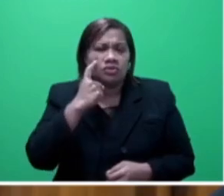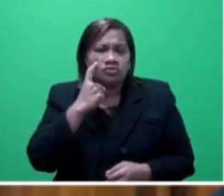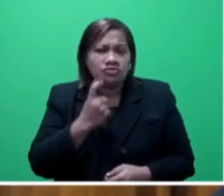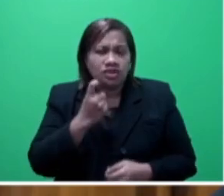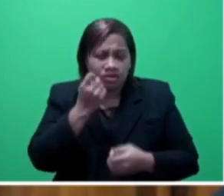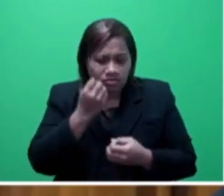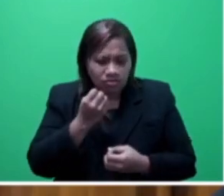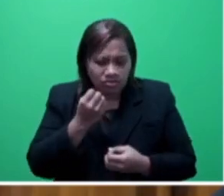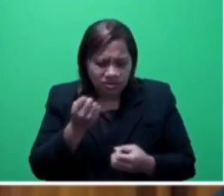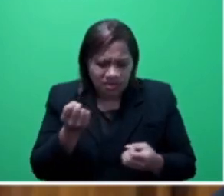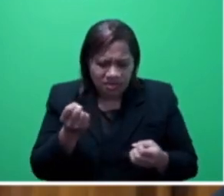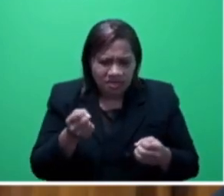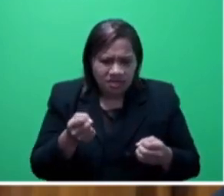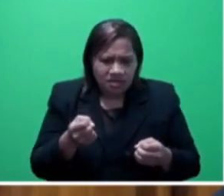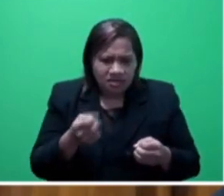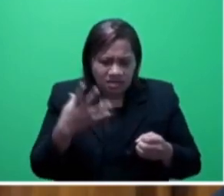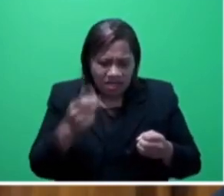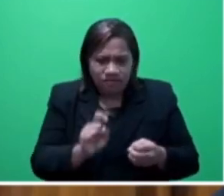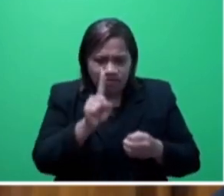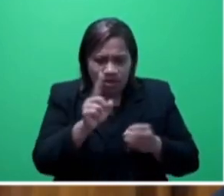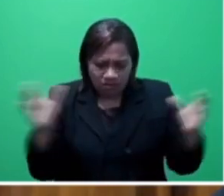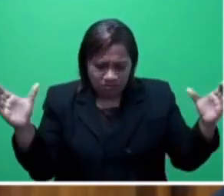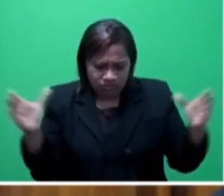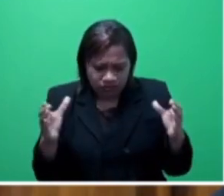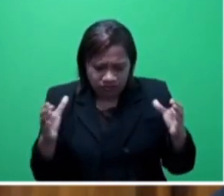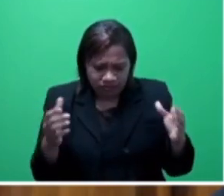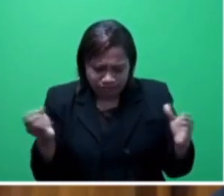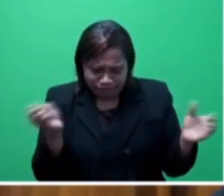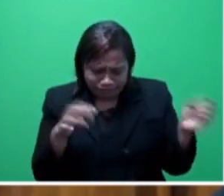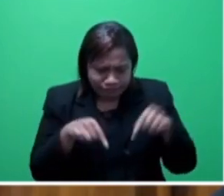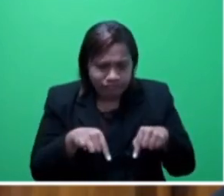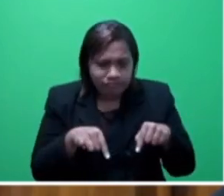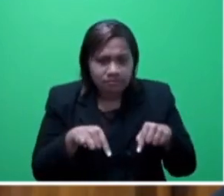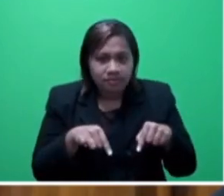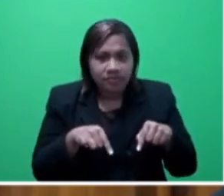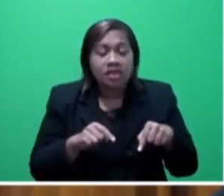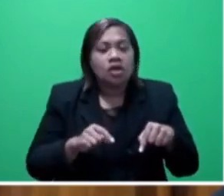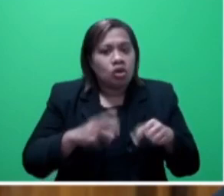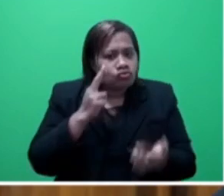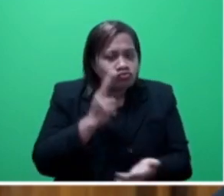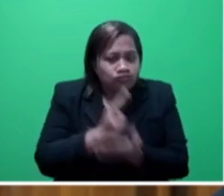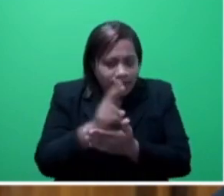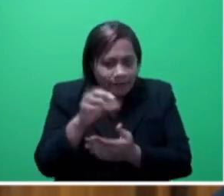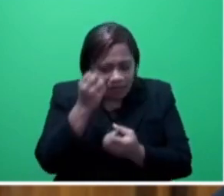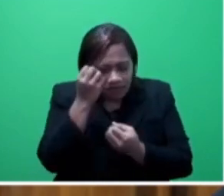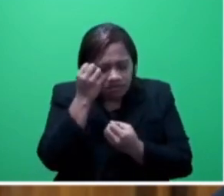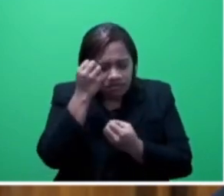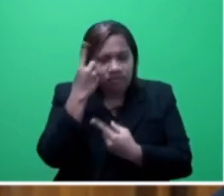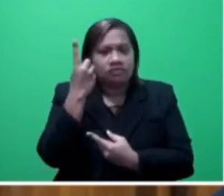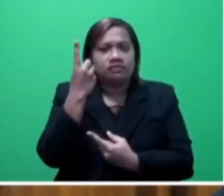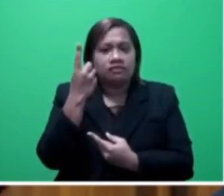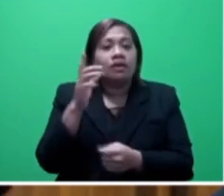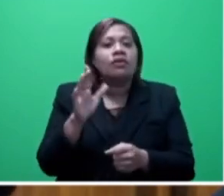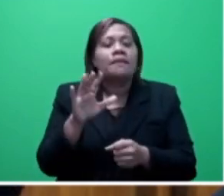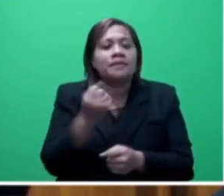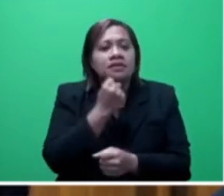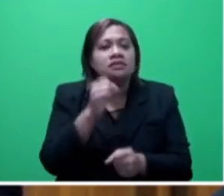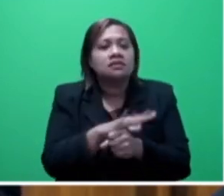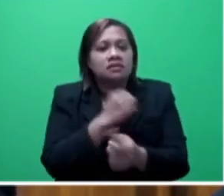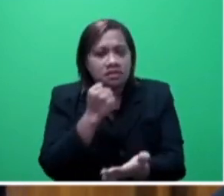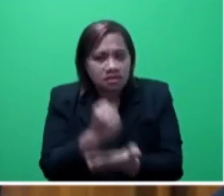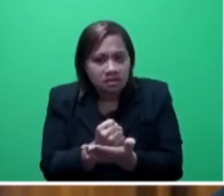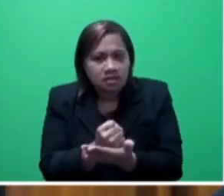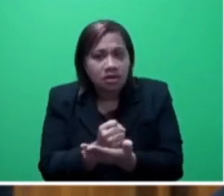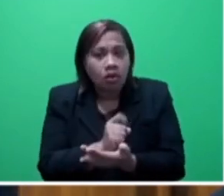in one basket must bring us back to reality. And we must ensure